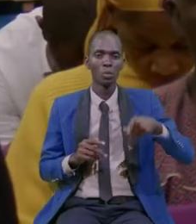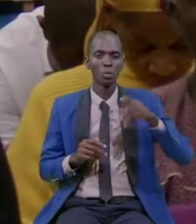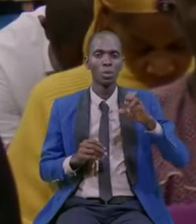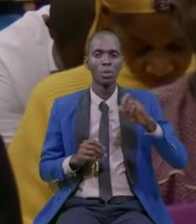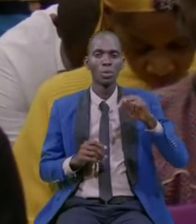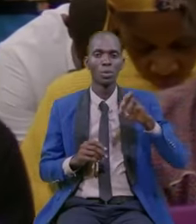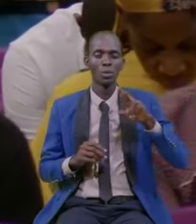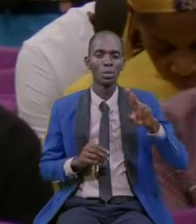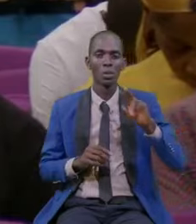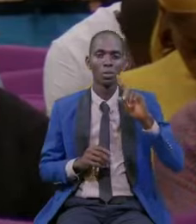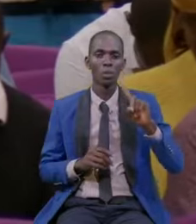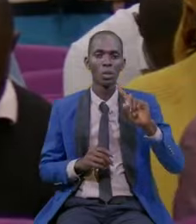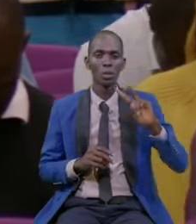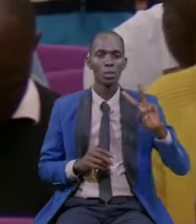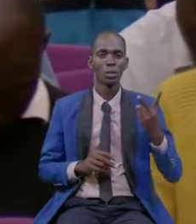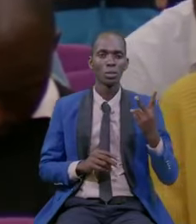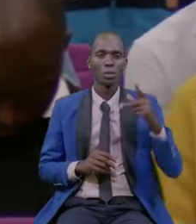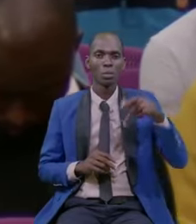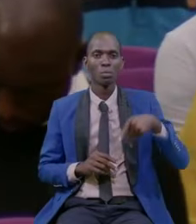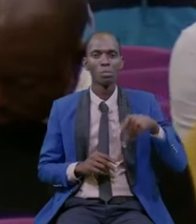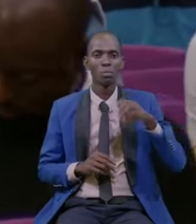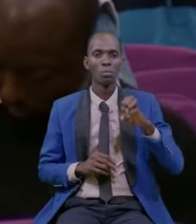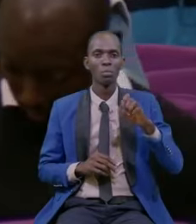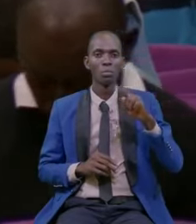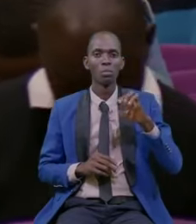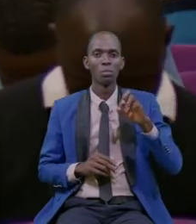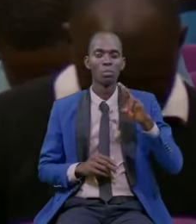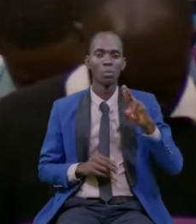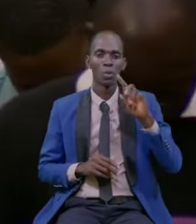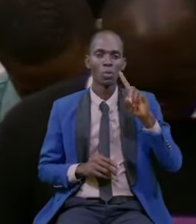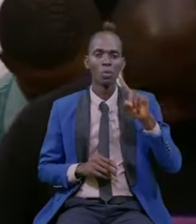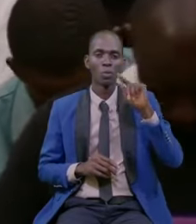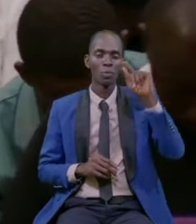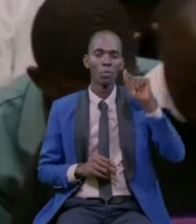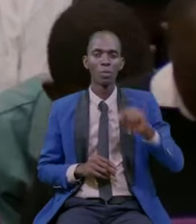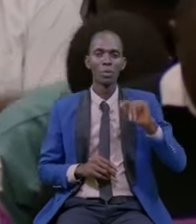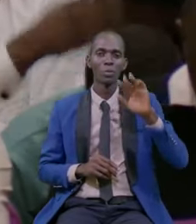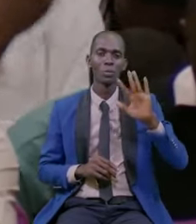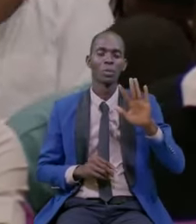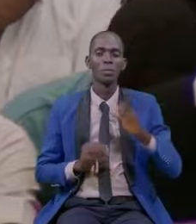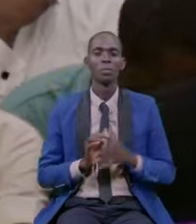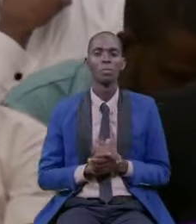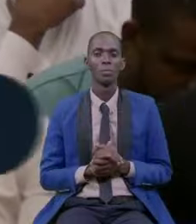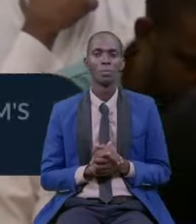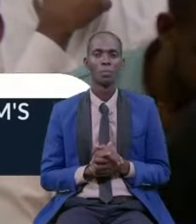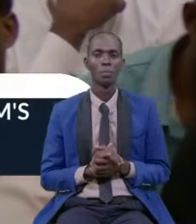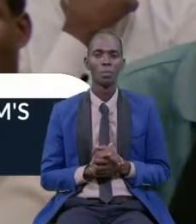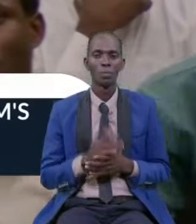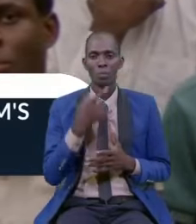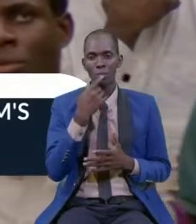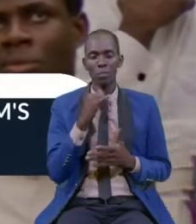in second Peter chapter 1 I'm reading from verse five it said